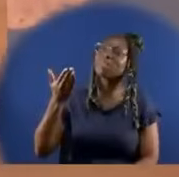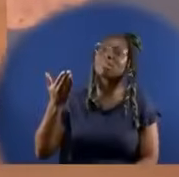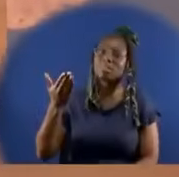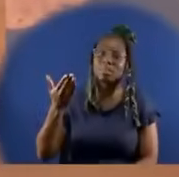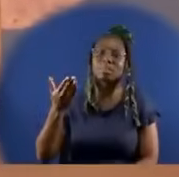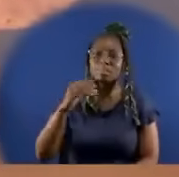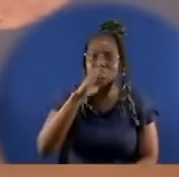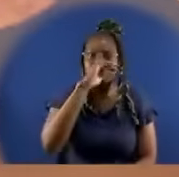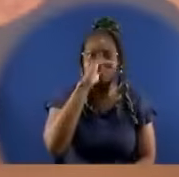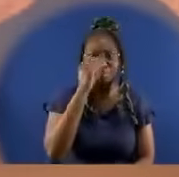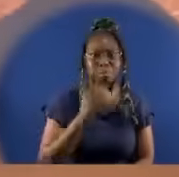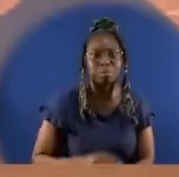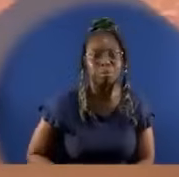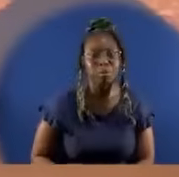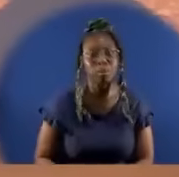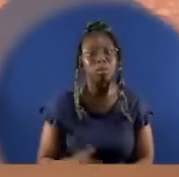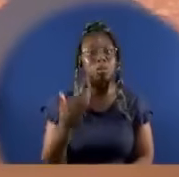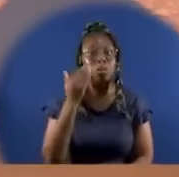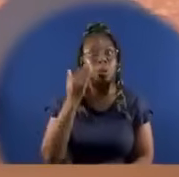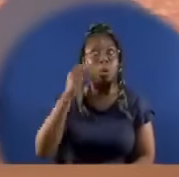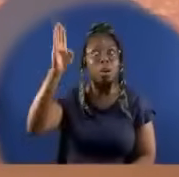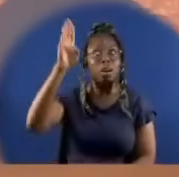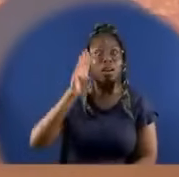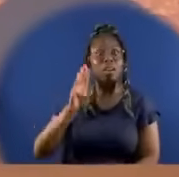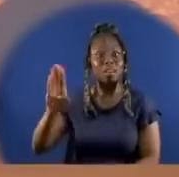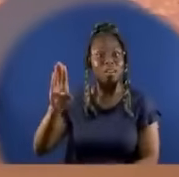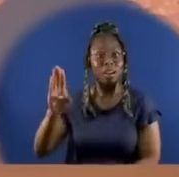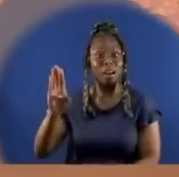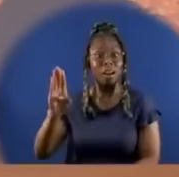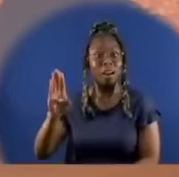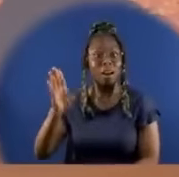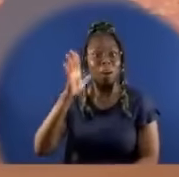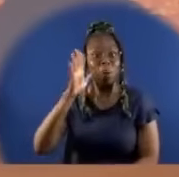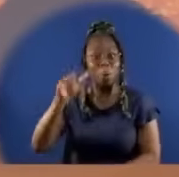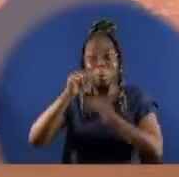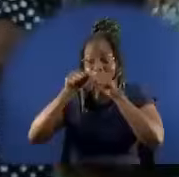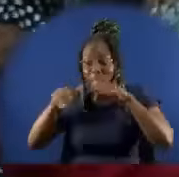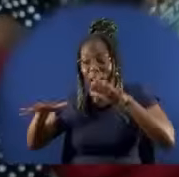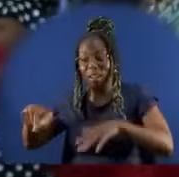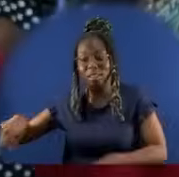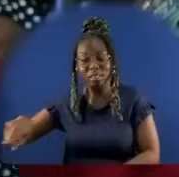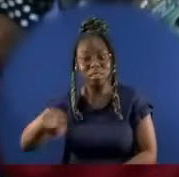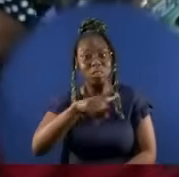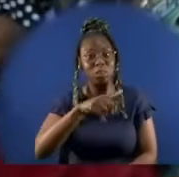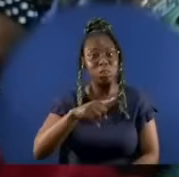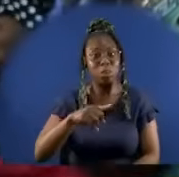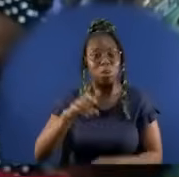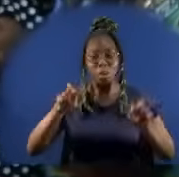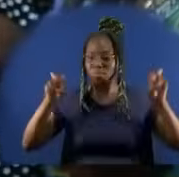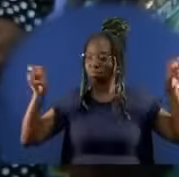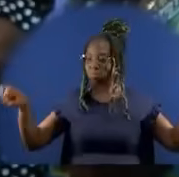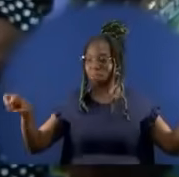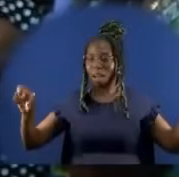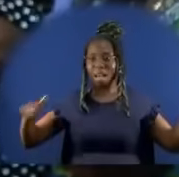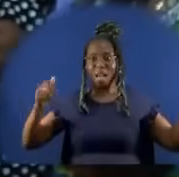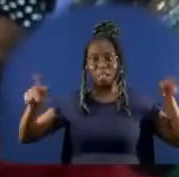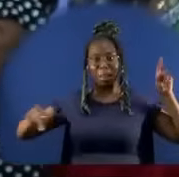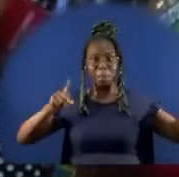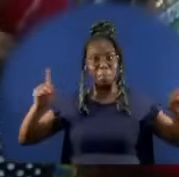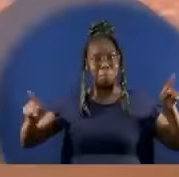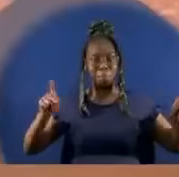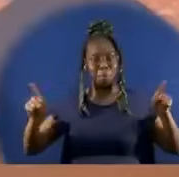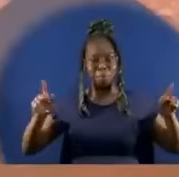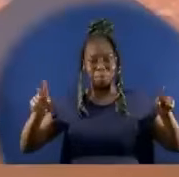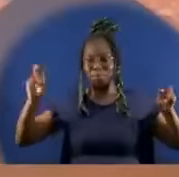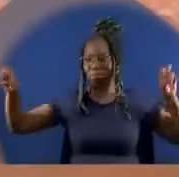in here who will bless God because he blessed your pew partner, because he blessed your neighbor, because he blessed somebody in